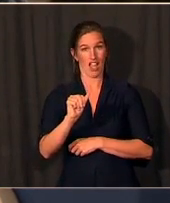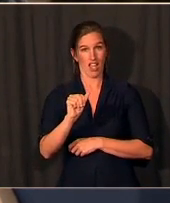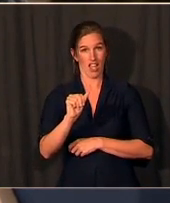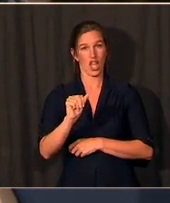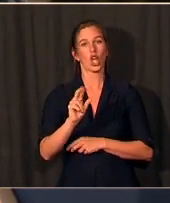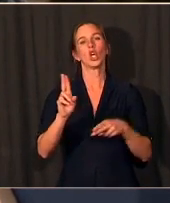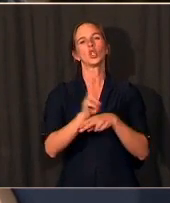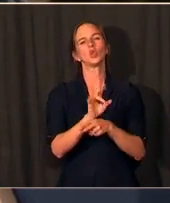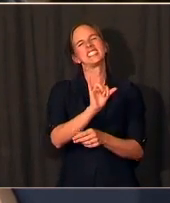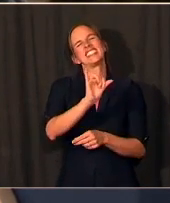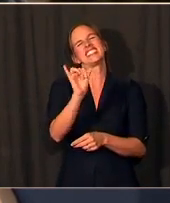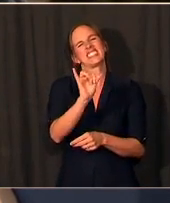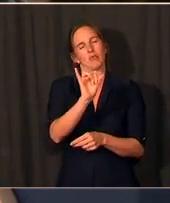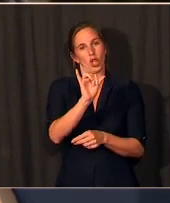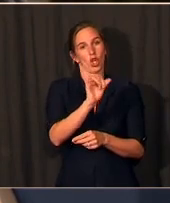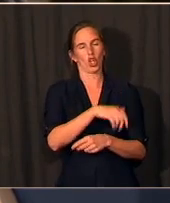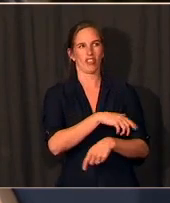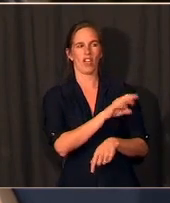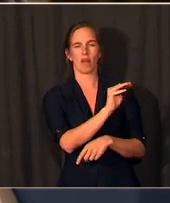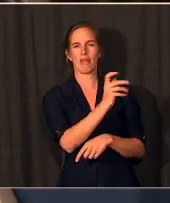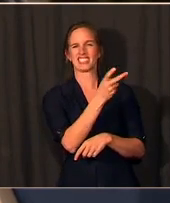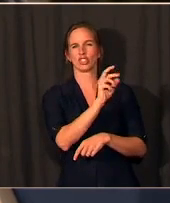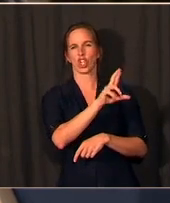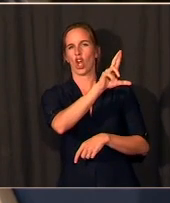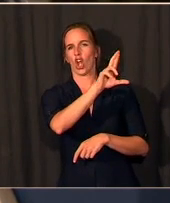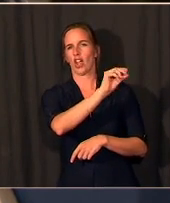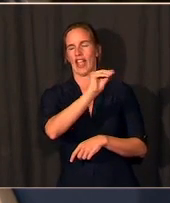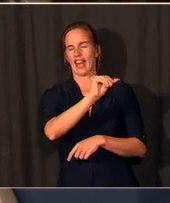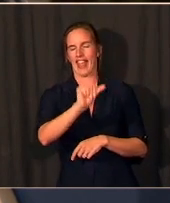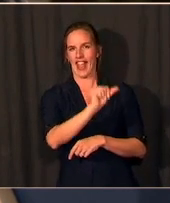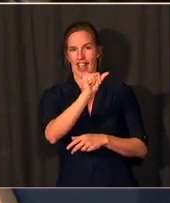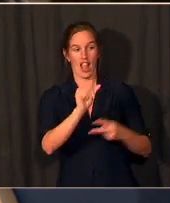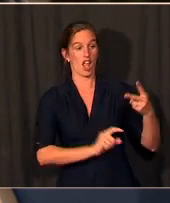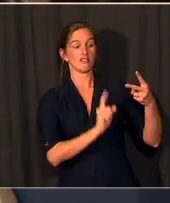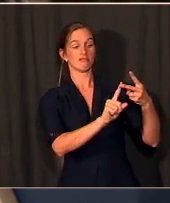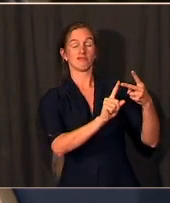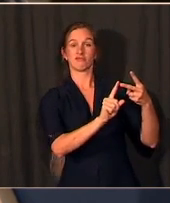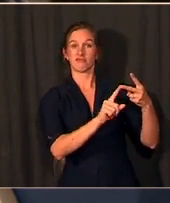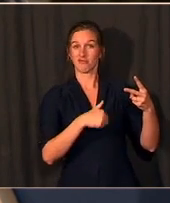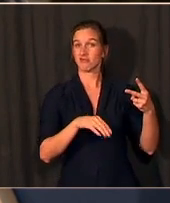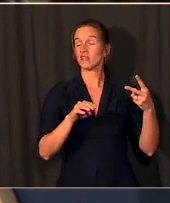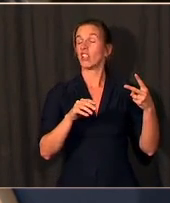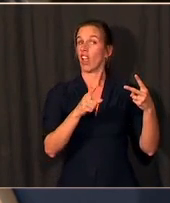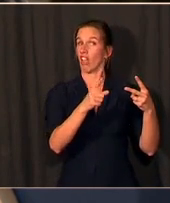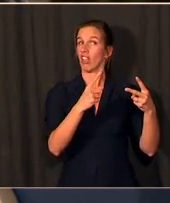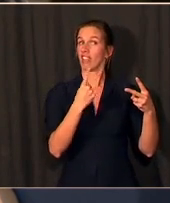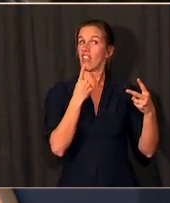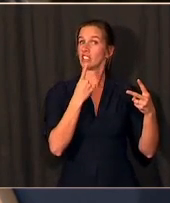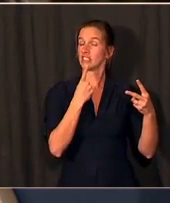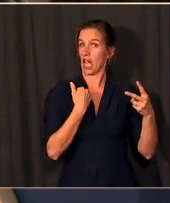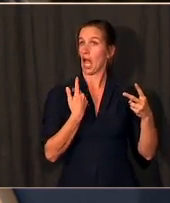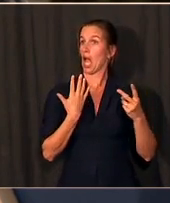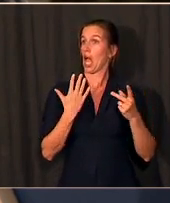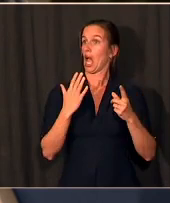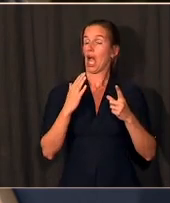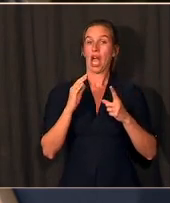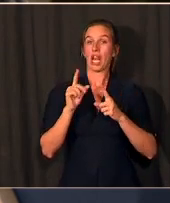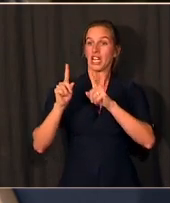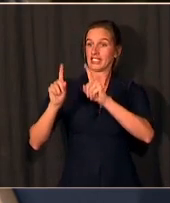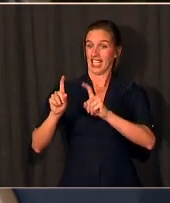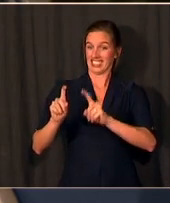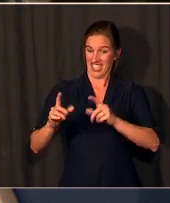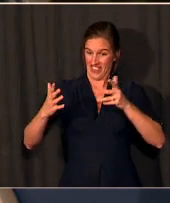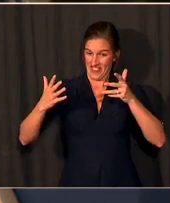platform technology, messenger RNA, announced that they have achieved the number of cases in their trial to allow for a first